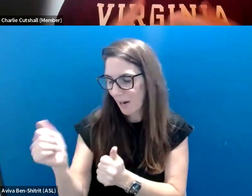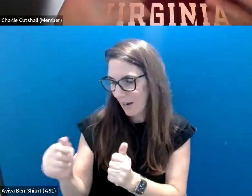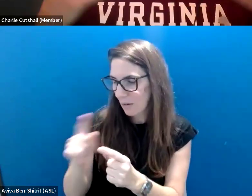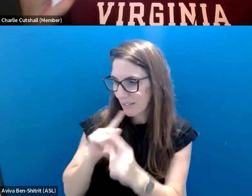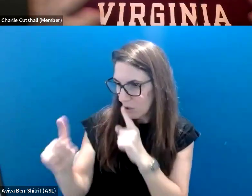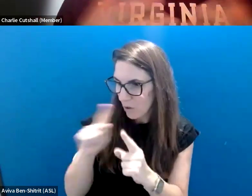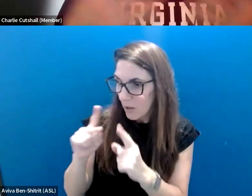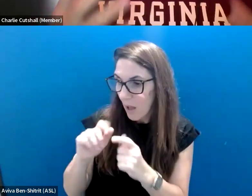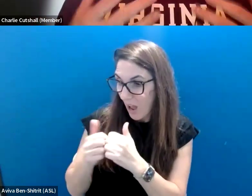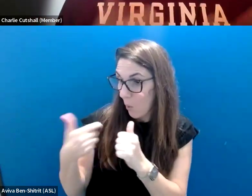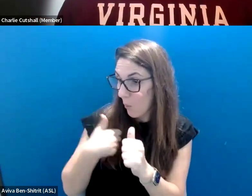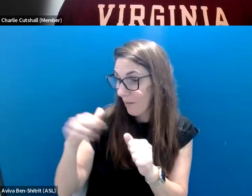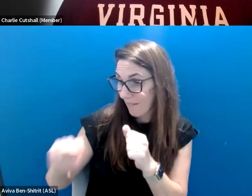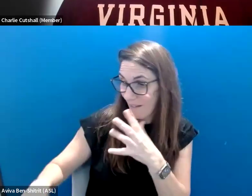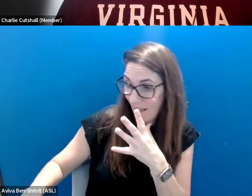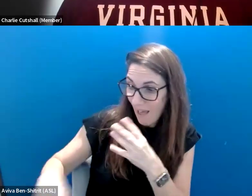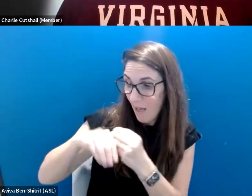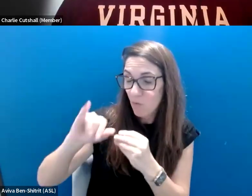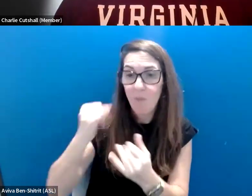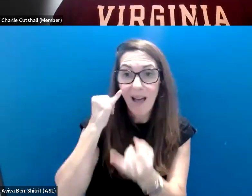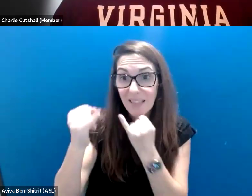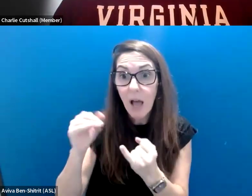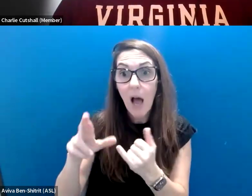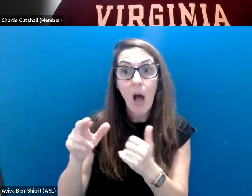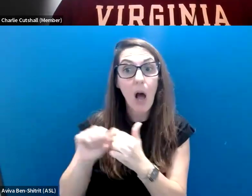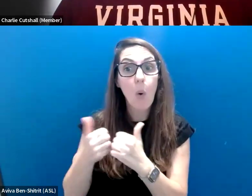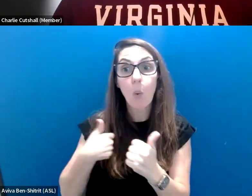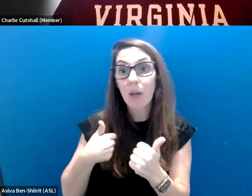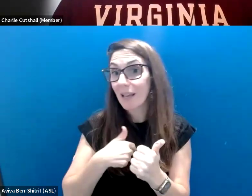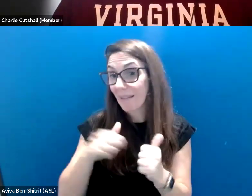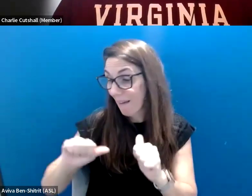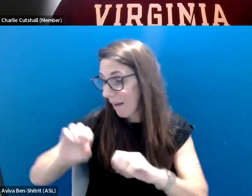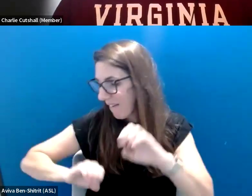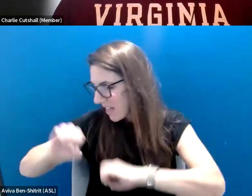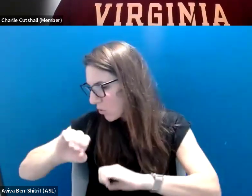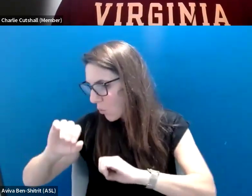these ideas or evaluate these ideas in that context?